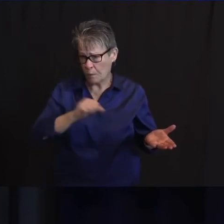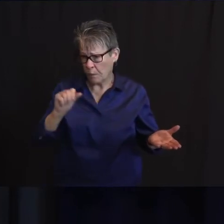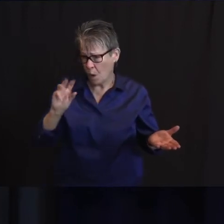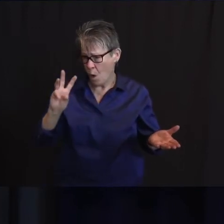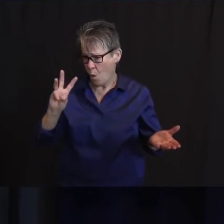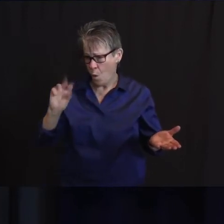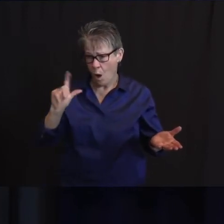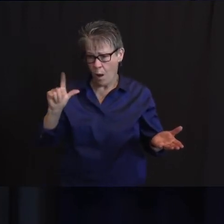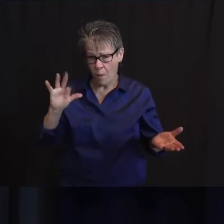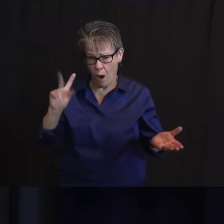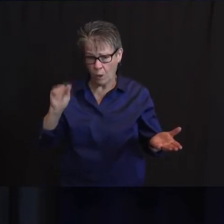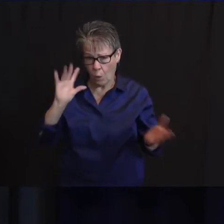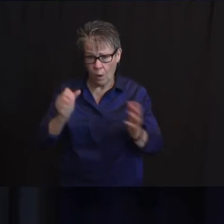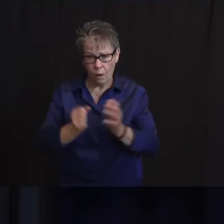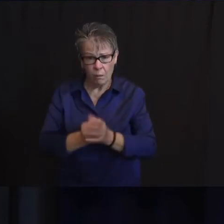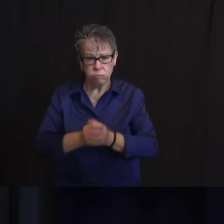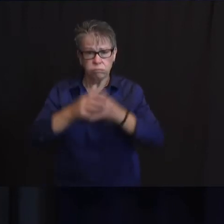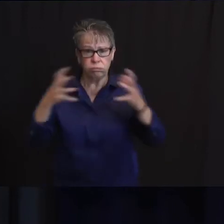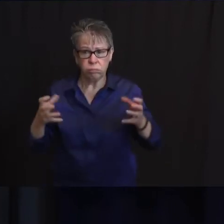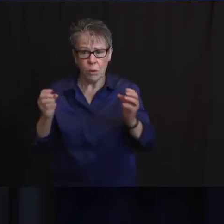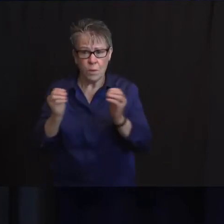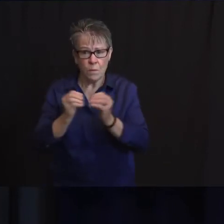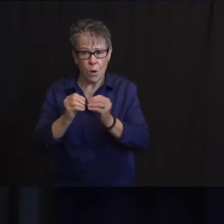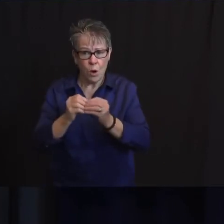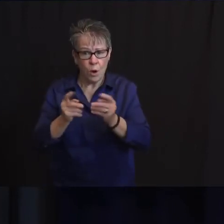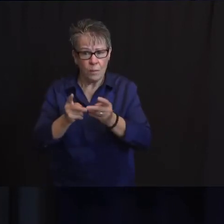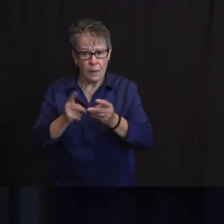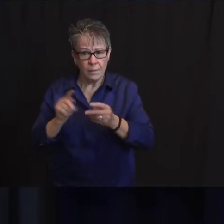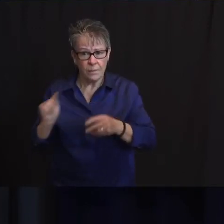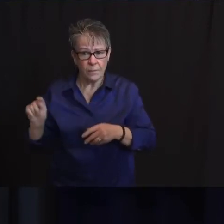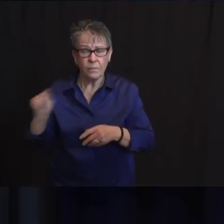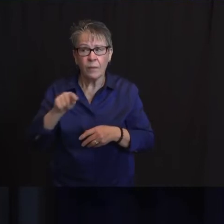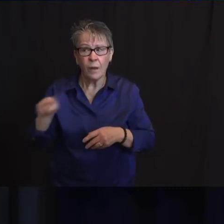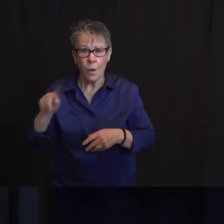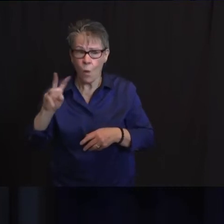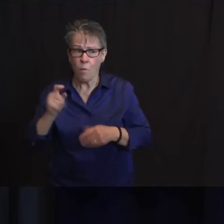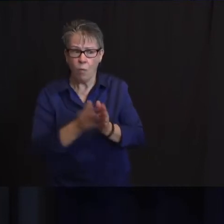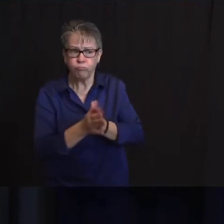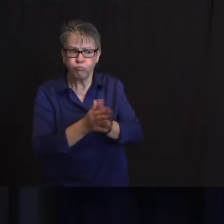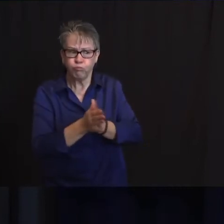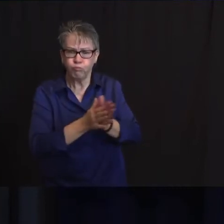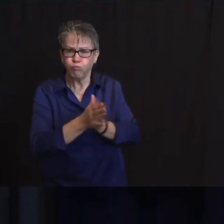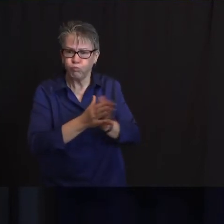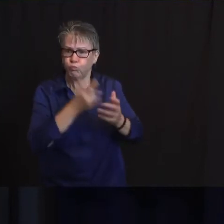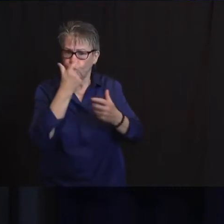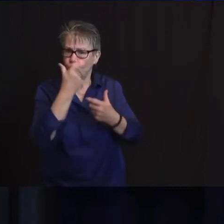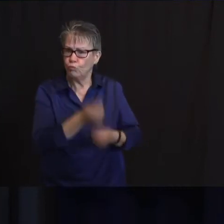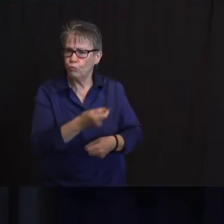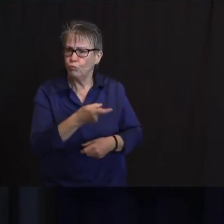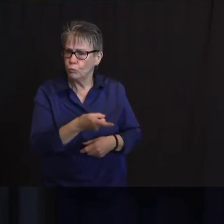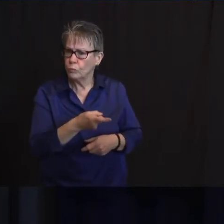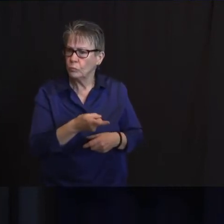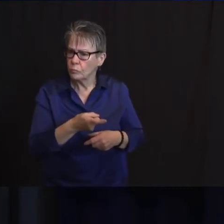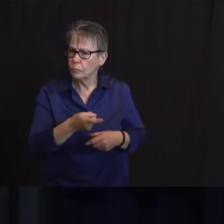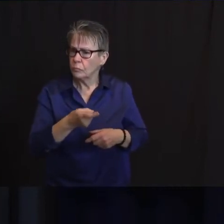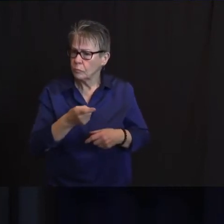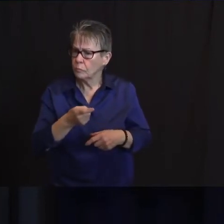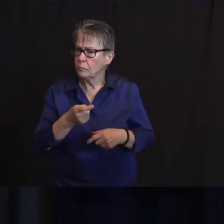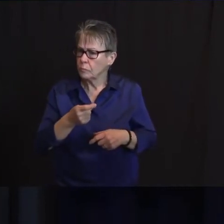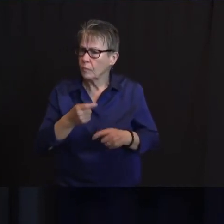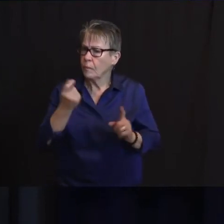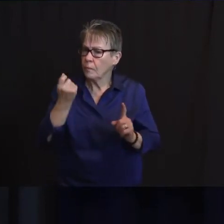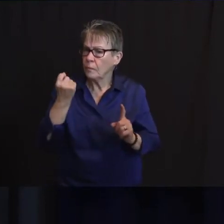that with more Yeah, supplies, right? I think Walmart would be very interested in broadening and becoming what we call an open pod, points of dispensing, an open